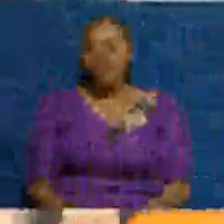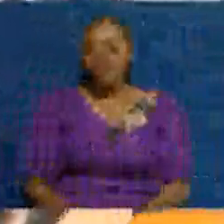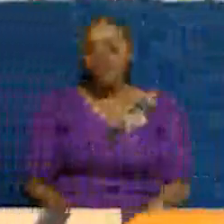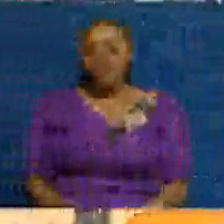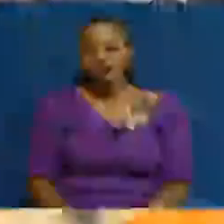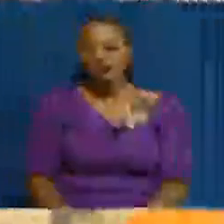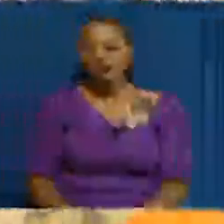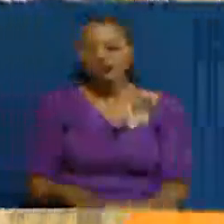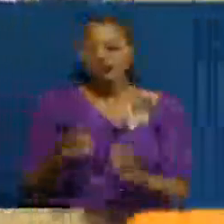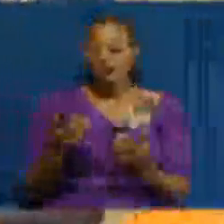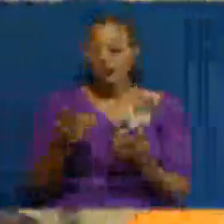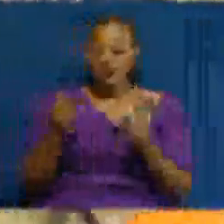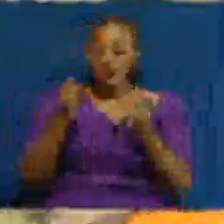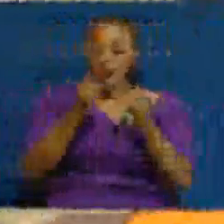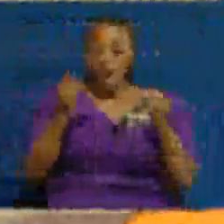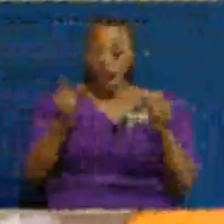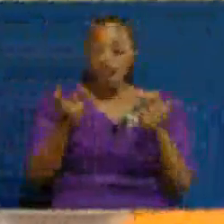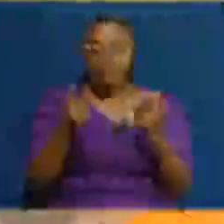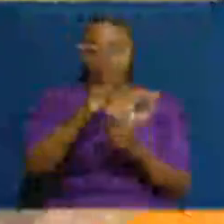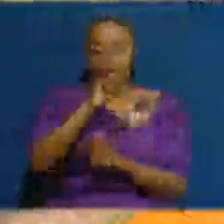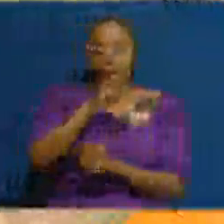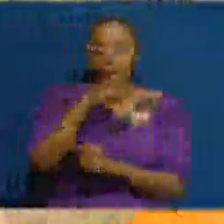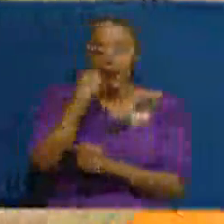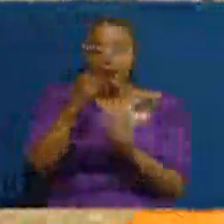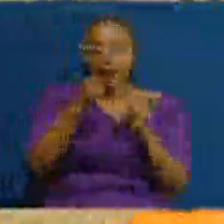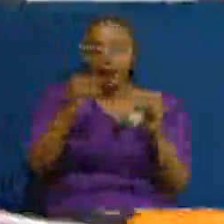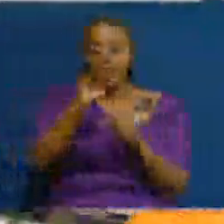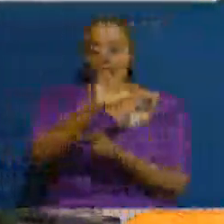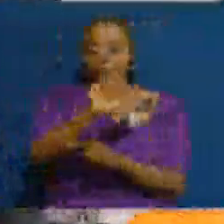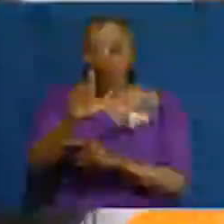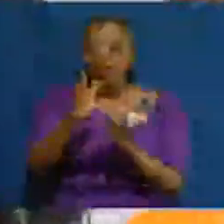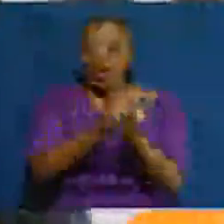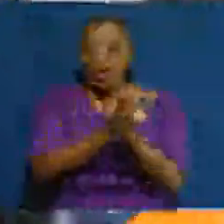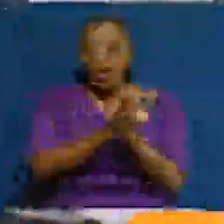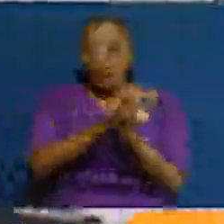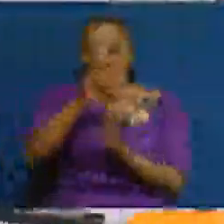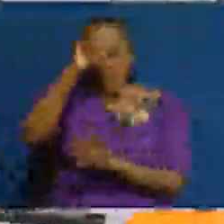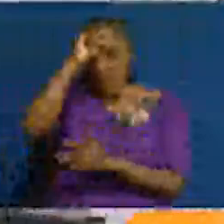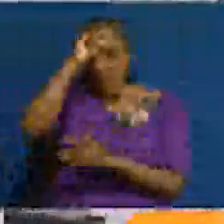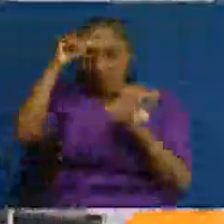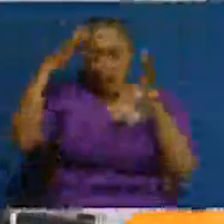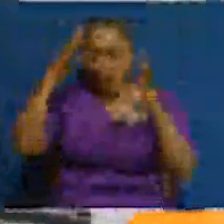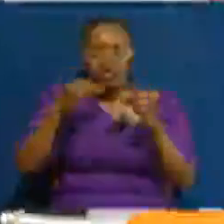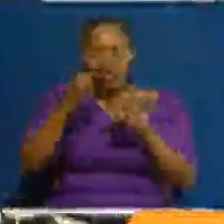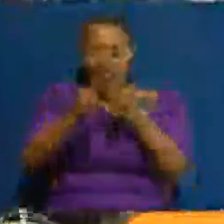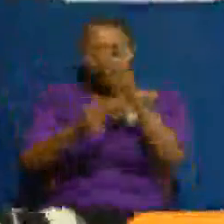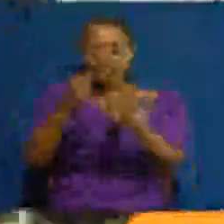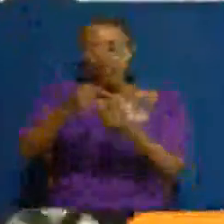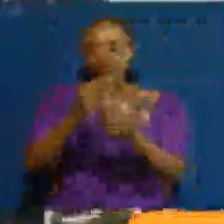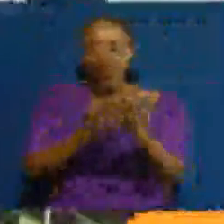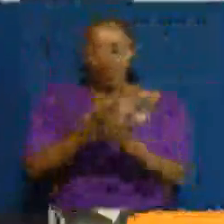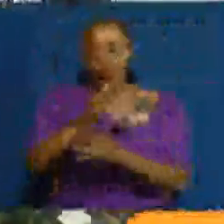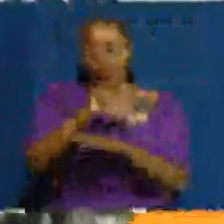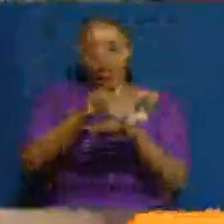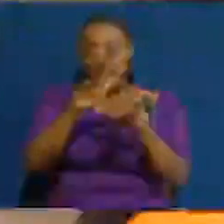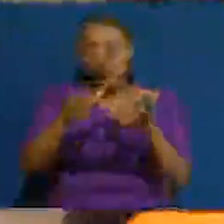With a large section of opposition legislatures opposed to the bill, and with government set on pushing it through parliament against